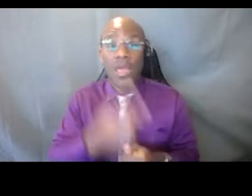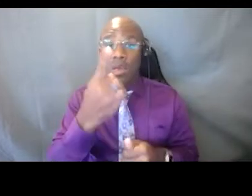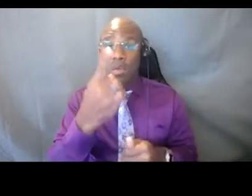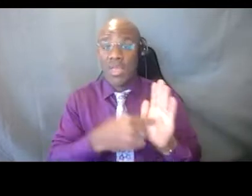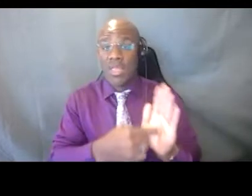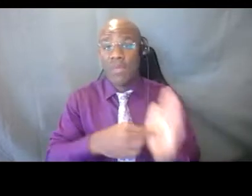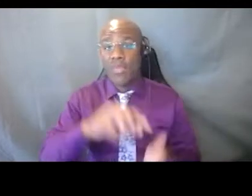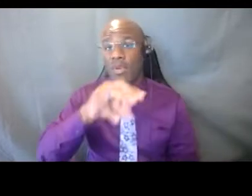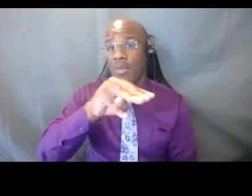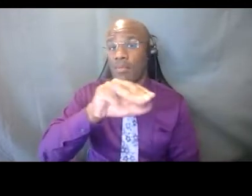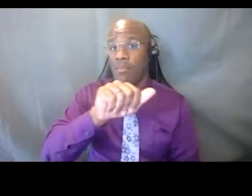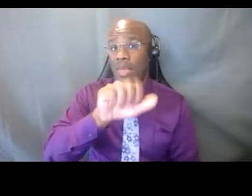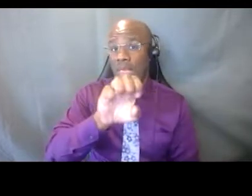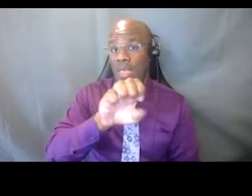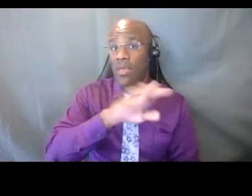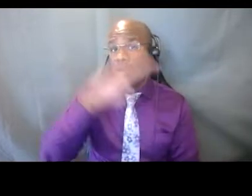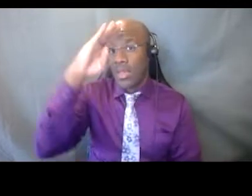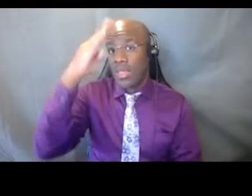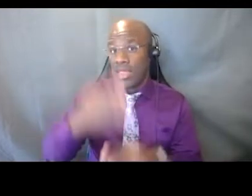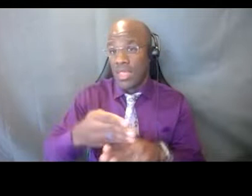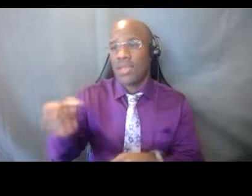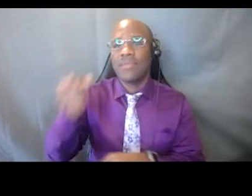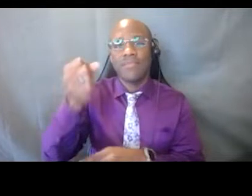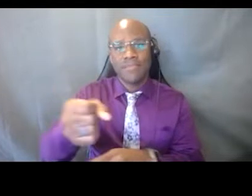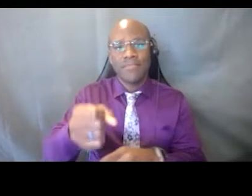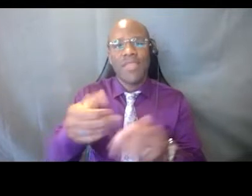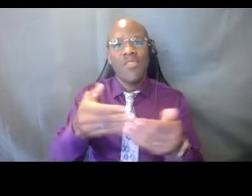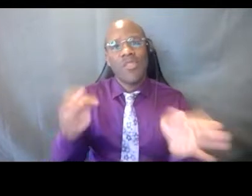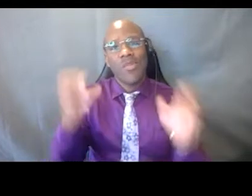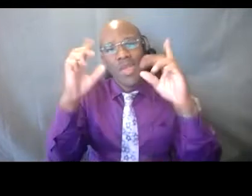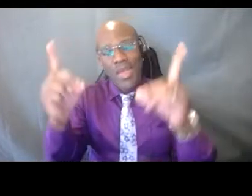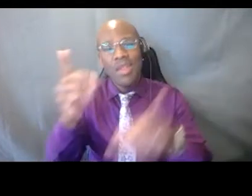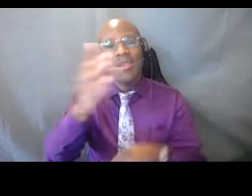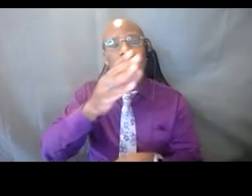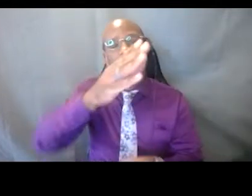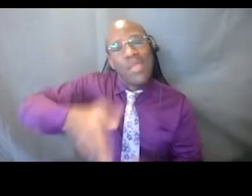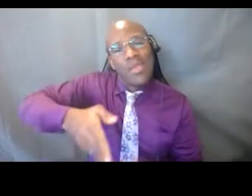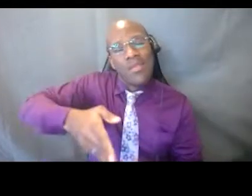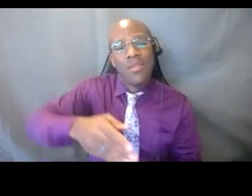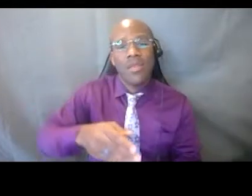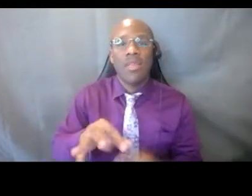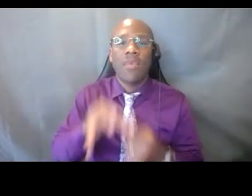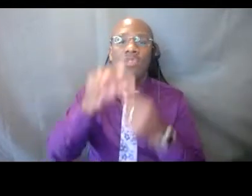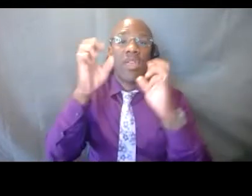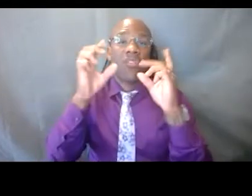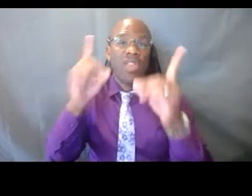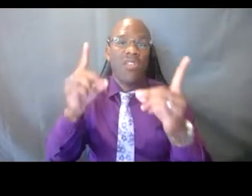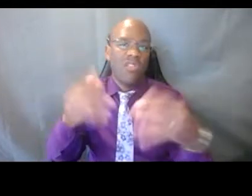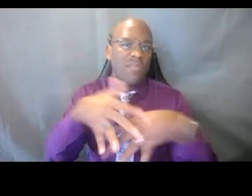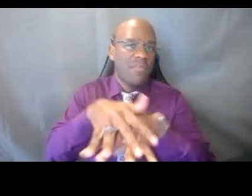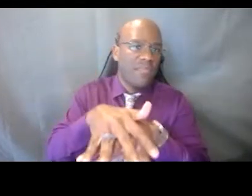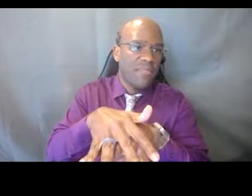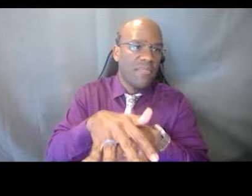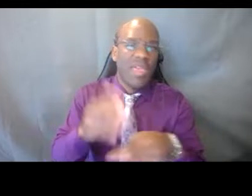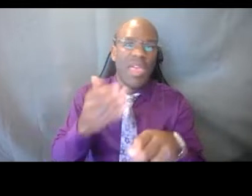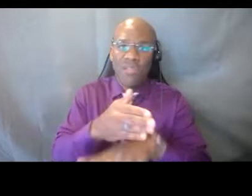son was included into a general ed / special education split after years of advocacy, and not until he